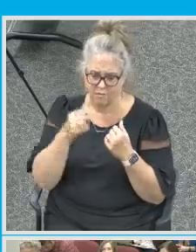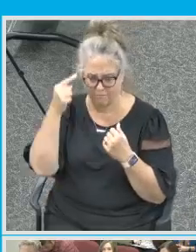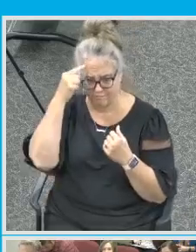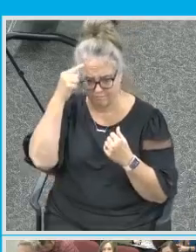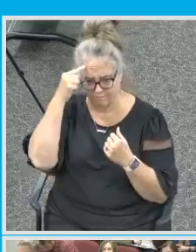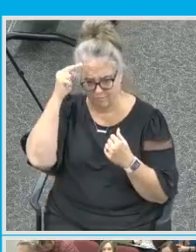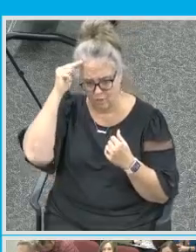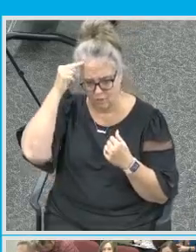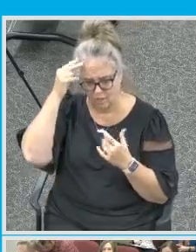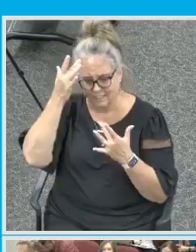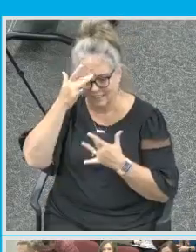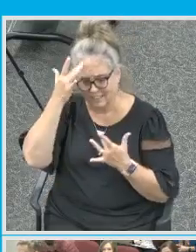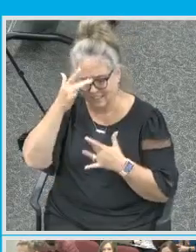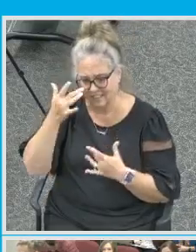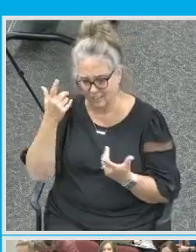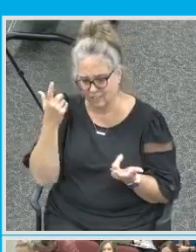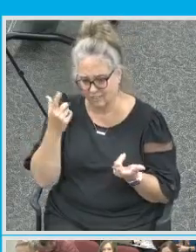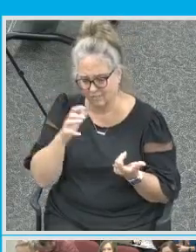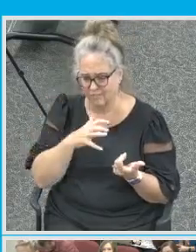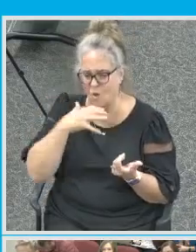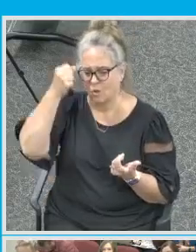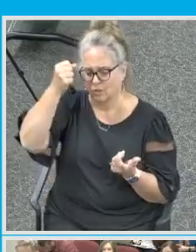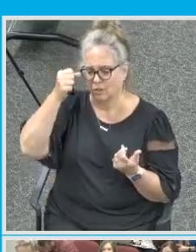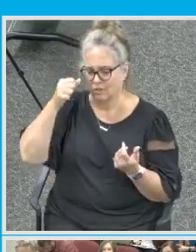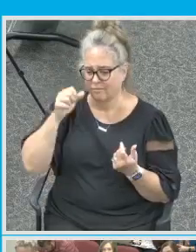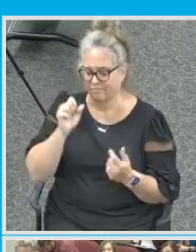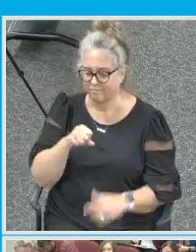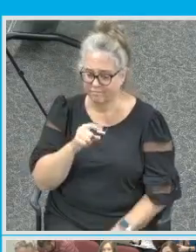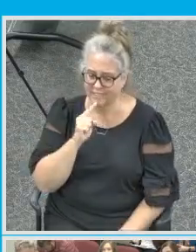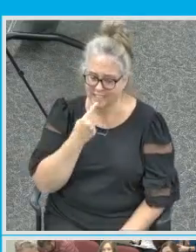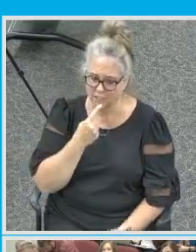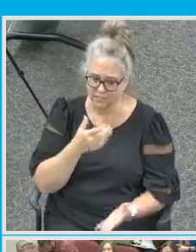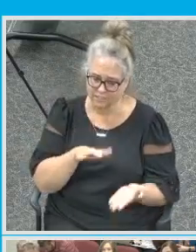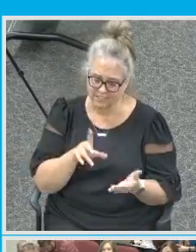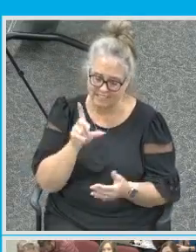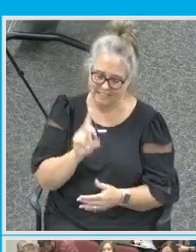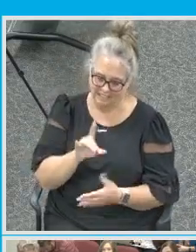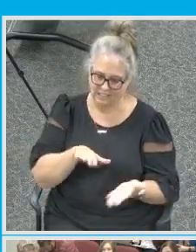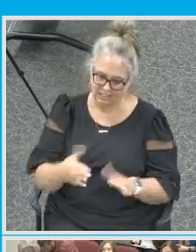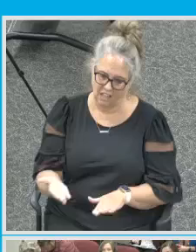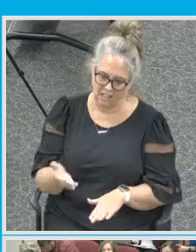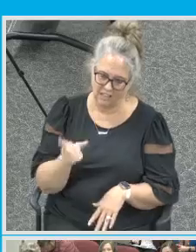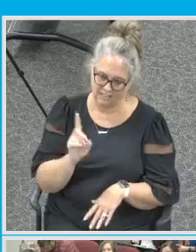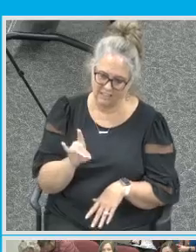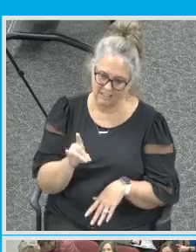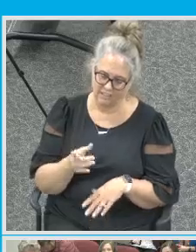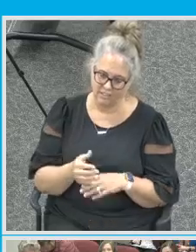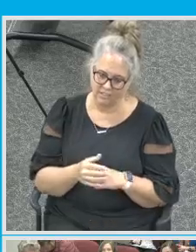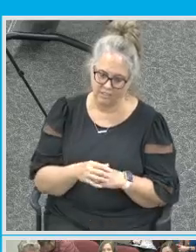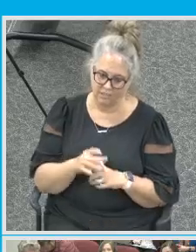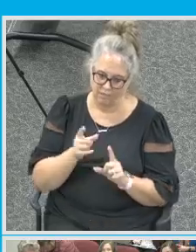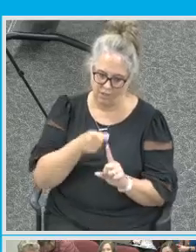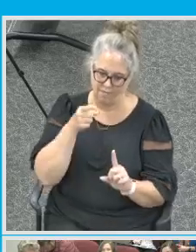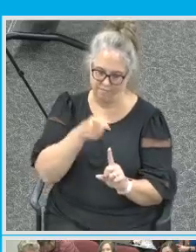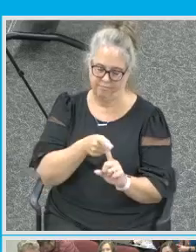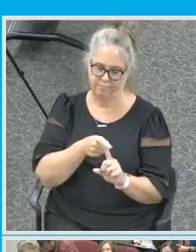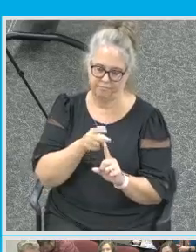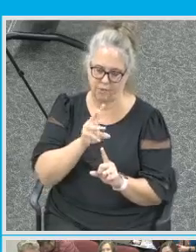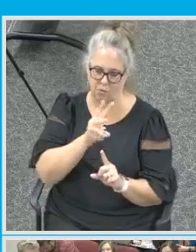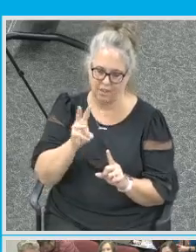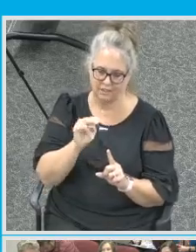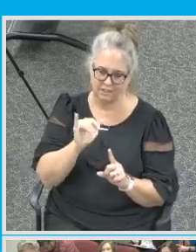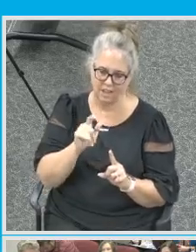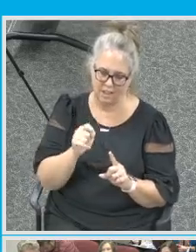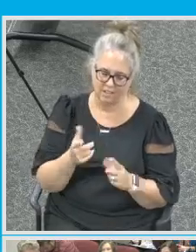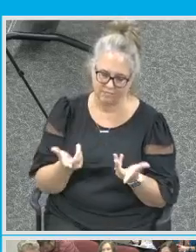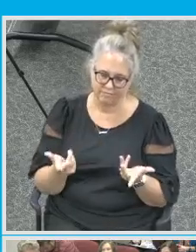adults. So that's how severe this can be. You know, you take West Nile virus in persons with underlying risk factors,